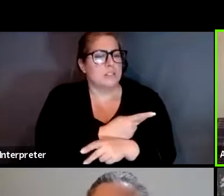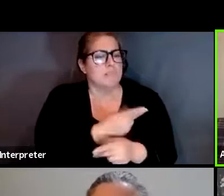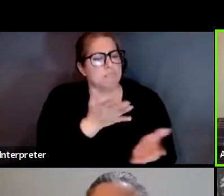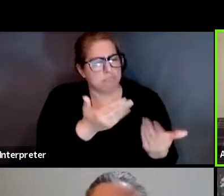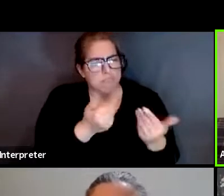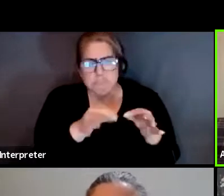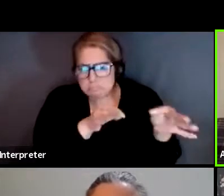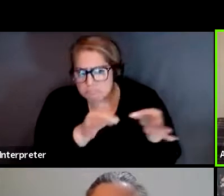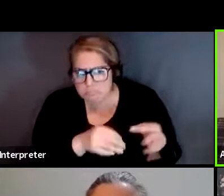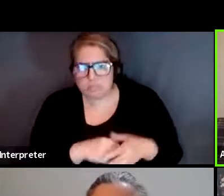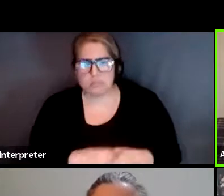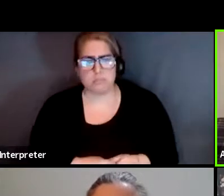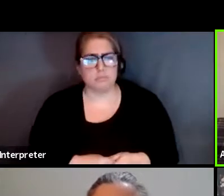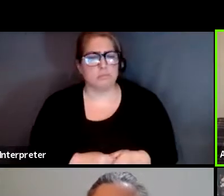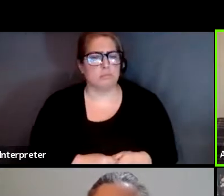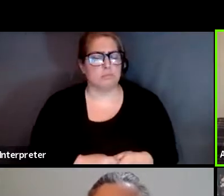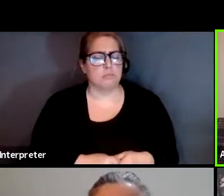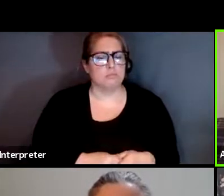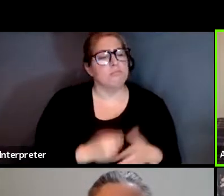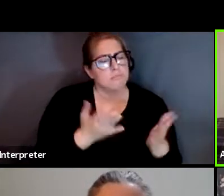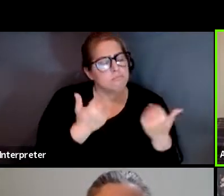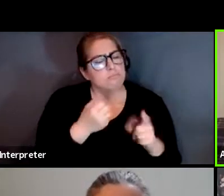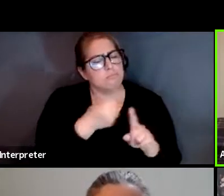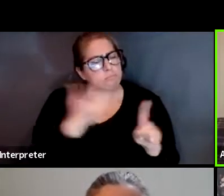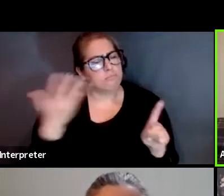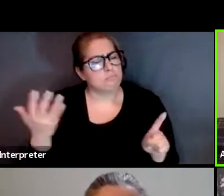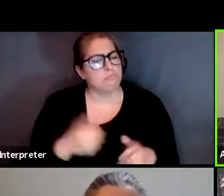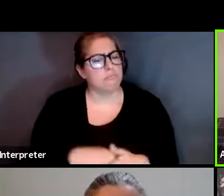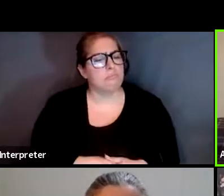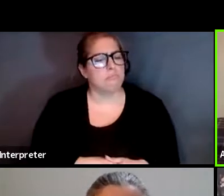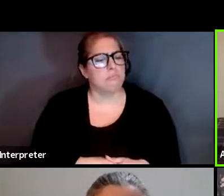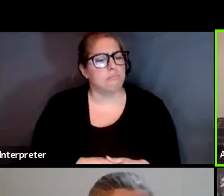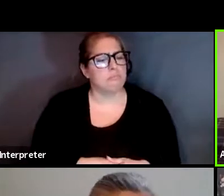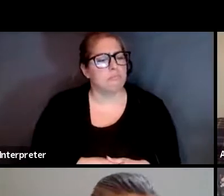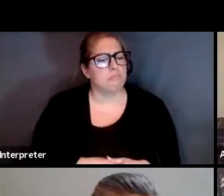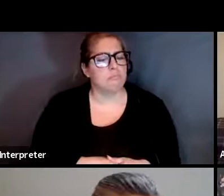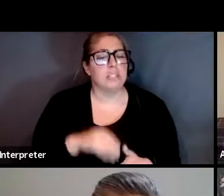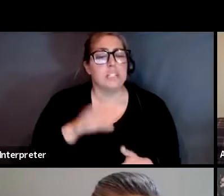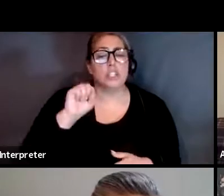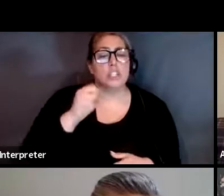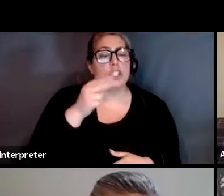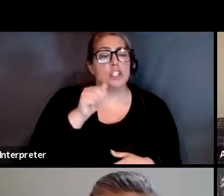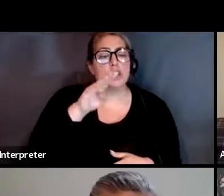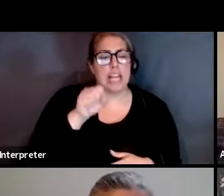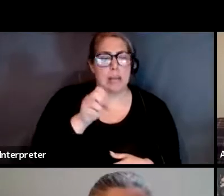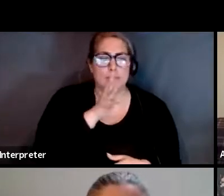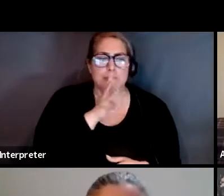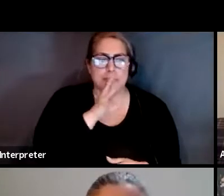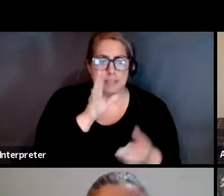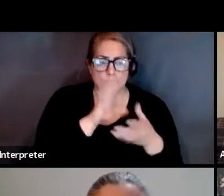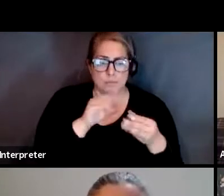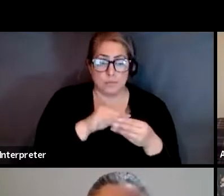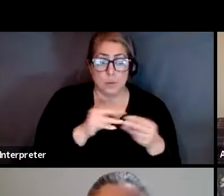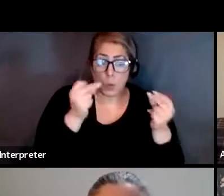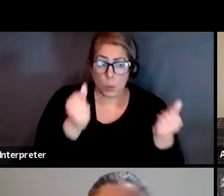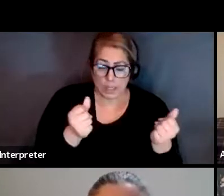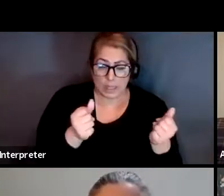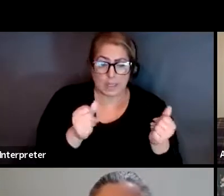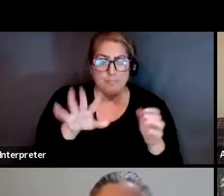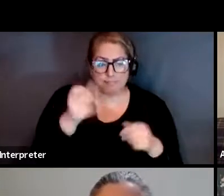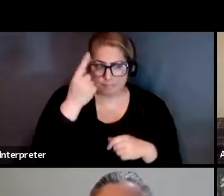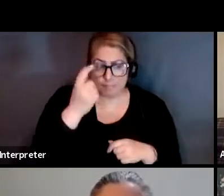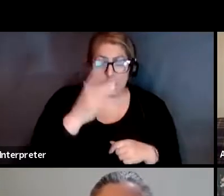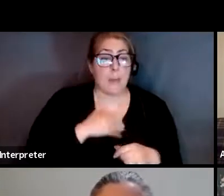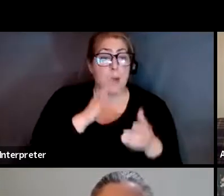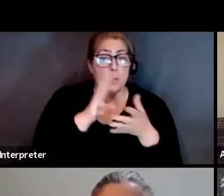Shams, just kind of give us a little bit of background. Well, quickly, my story starts basically